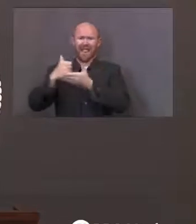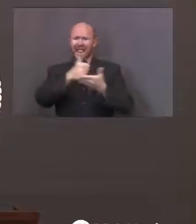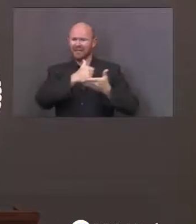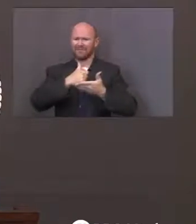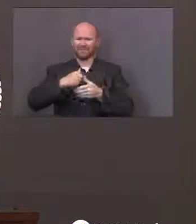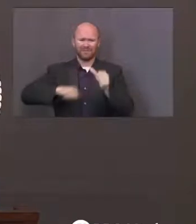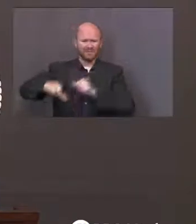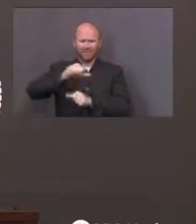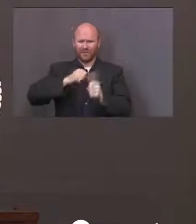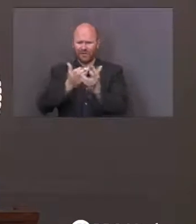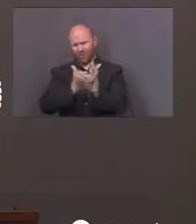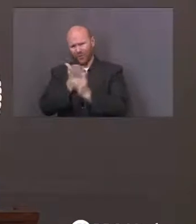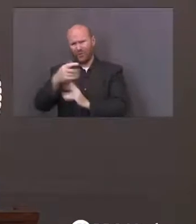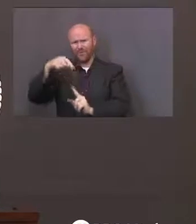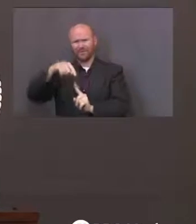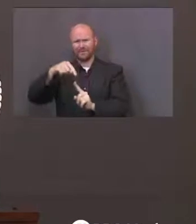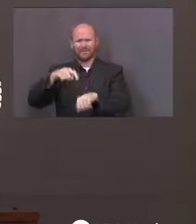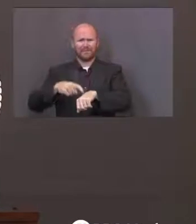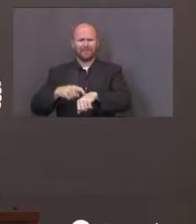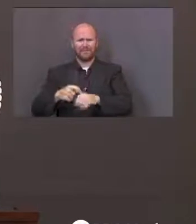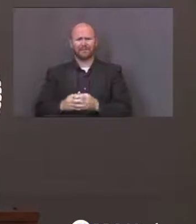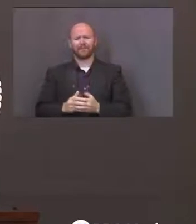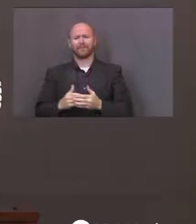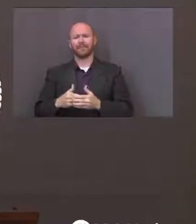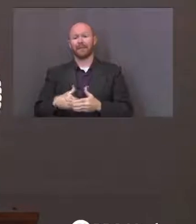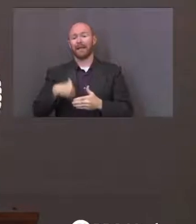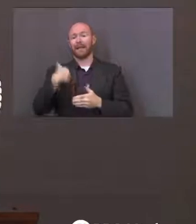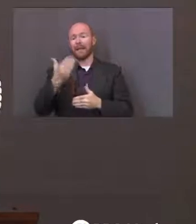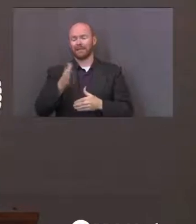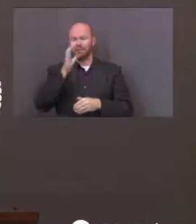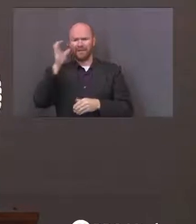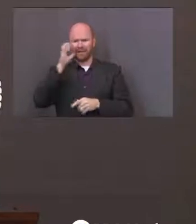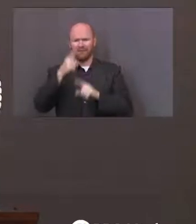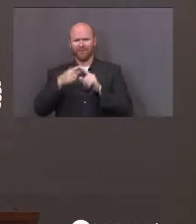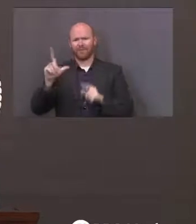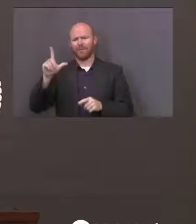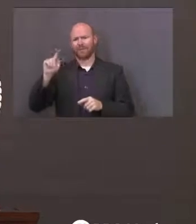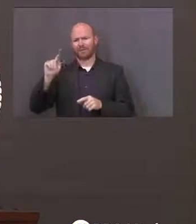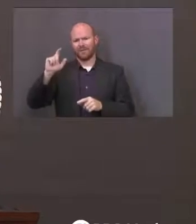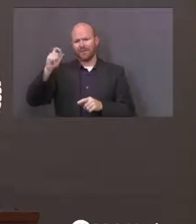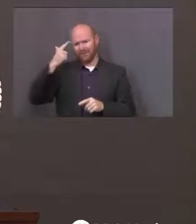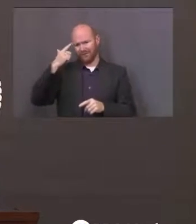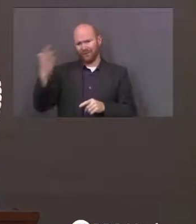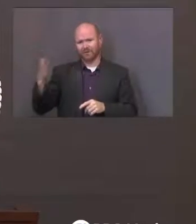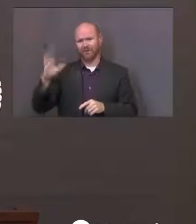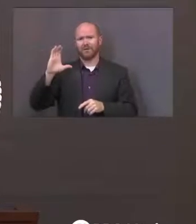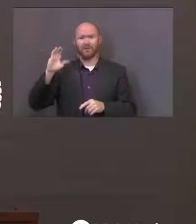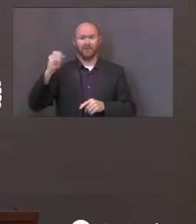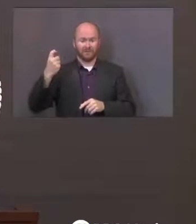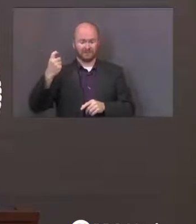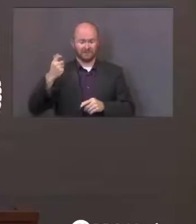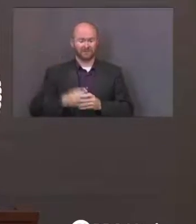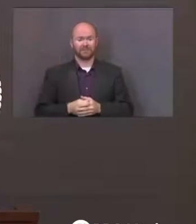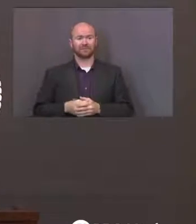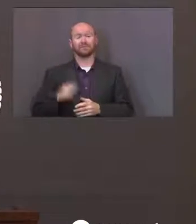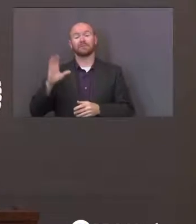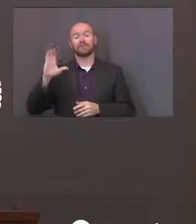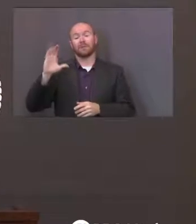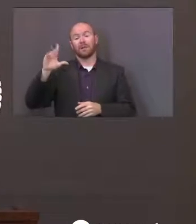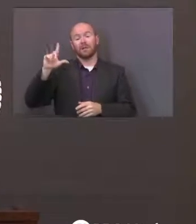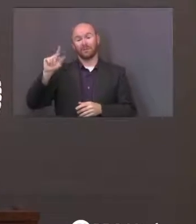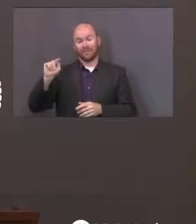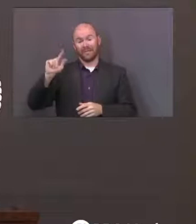the Speaker and the President. Next, we're going to have an opportunity to hear from our Lieutenant Governor, Spencer Cox. Spencer's been involved